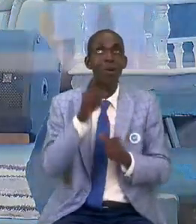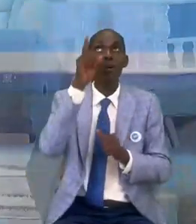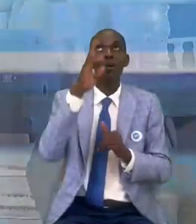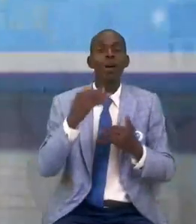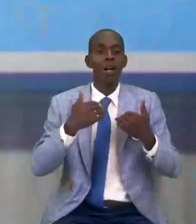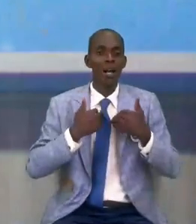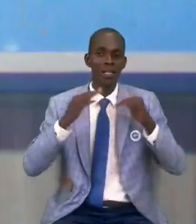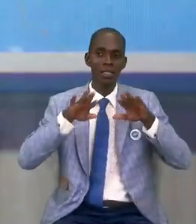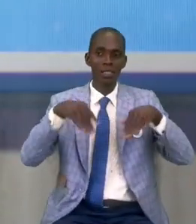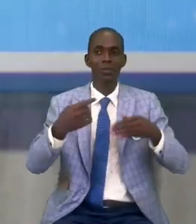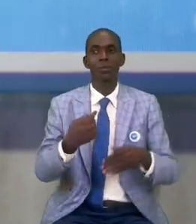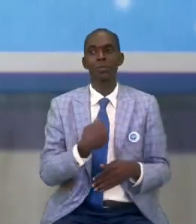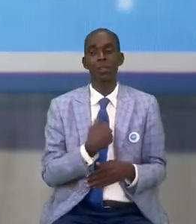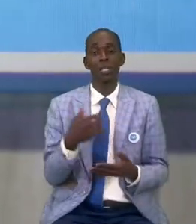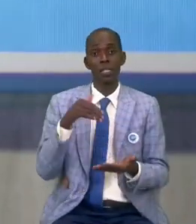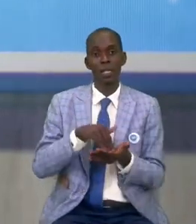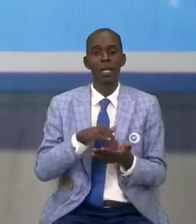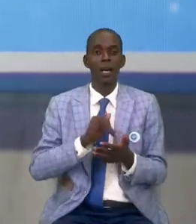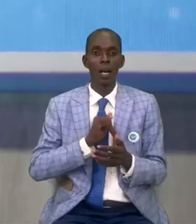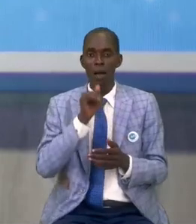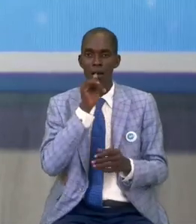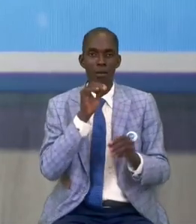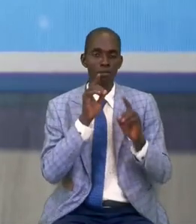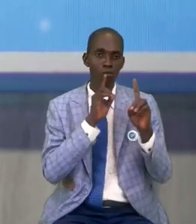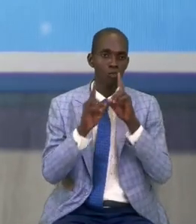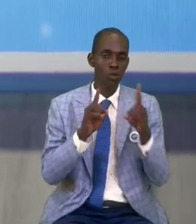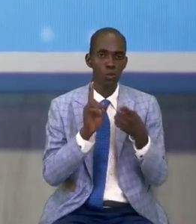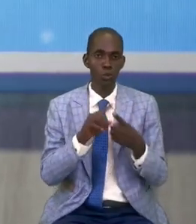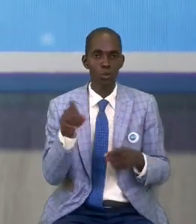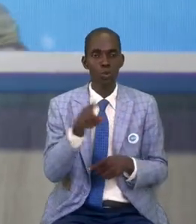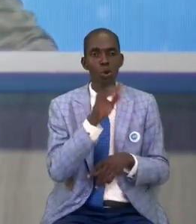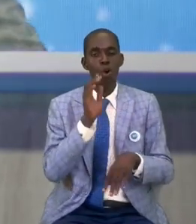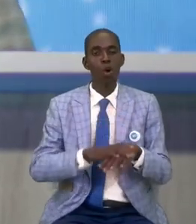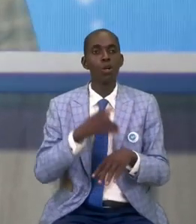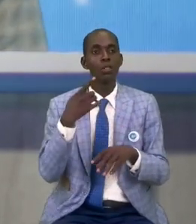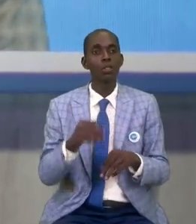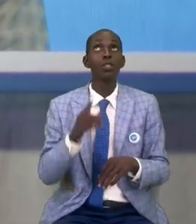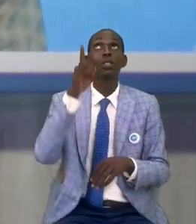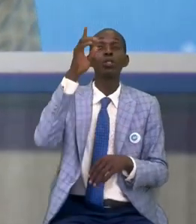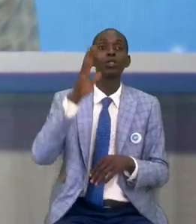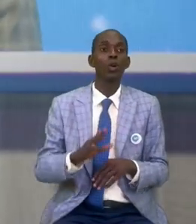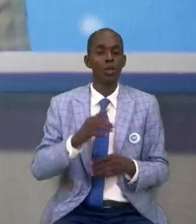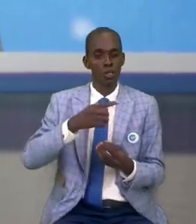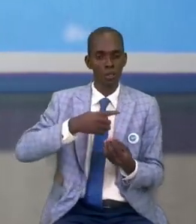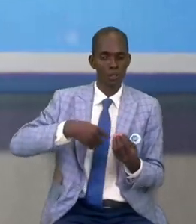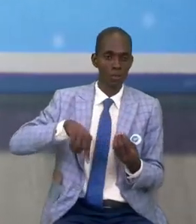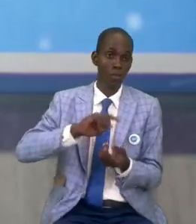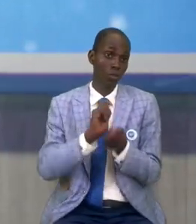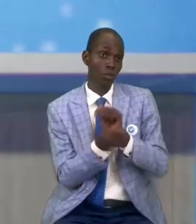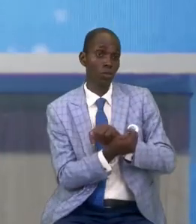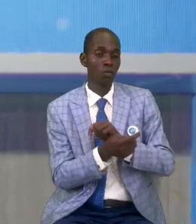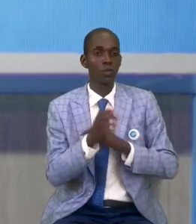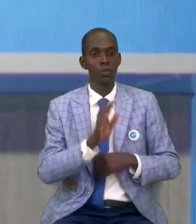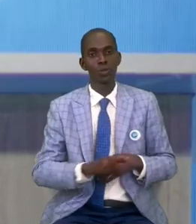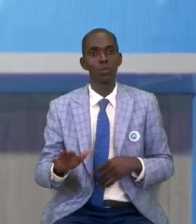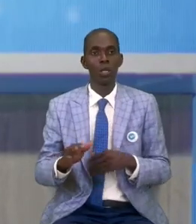God's transformed children, possessing signs and wonders.